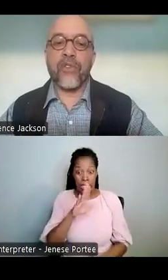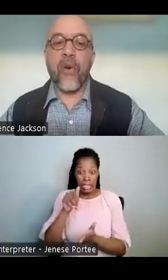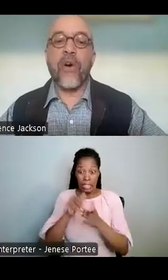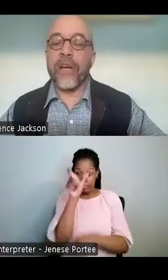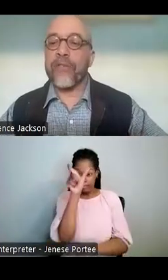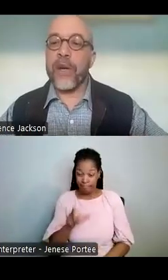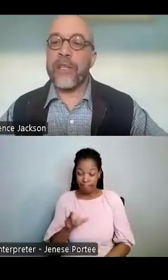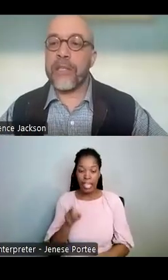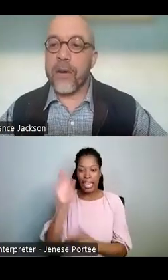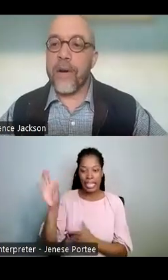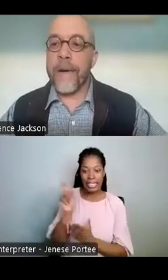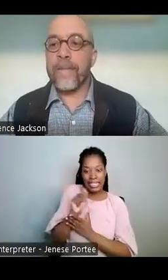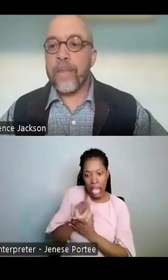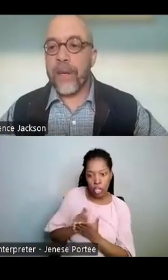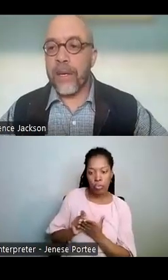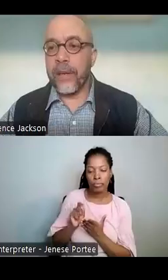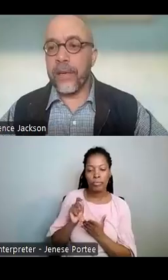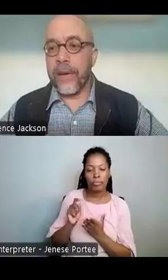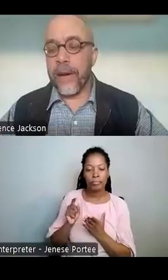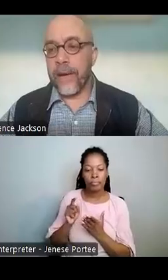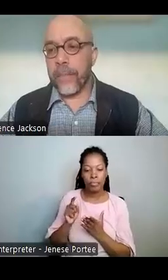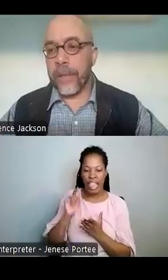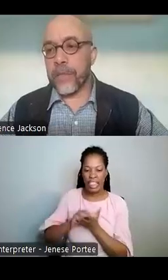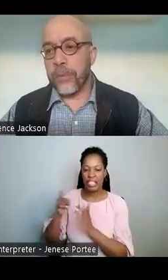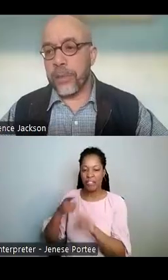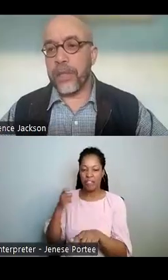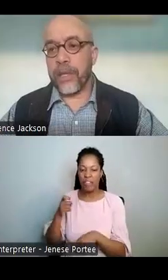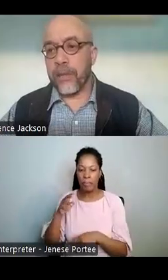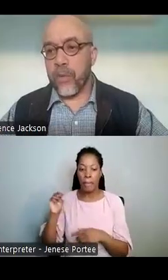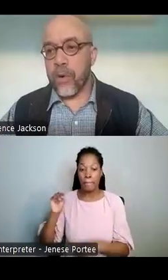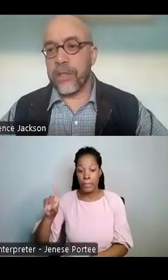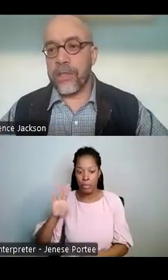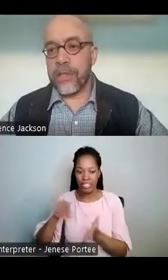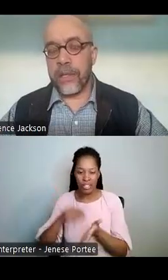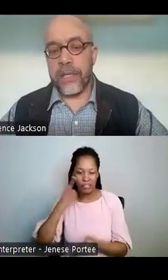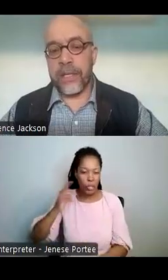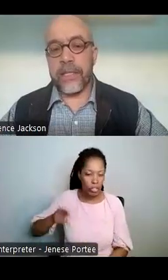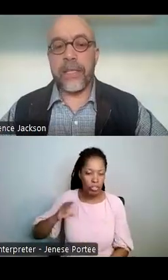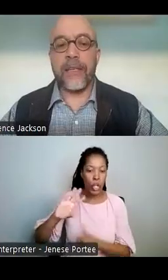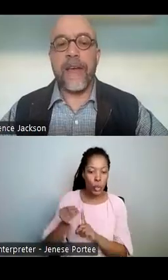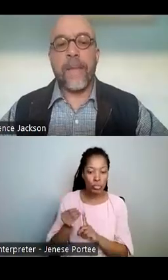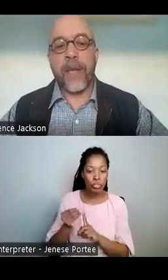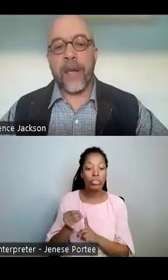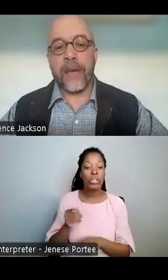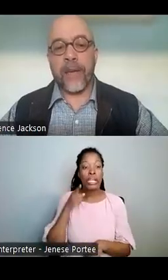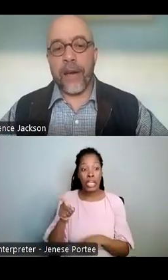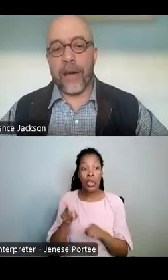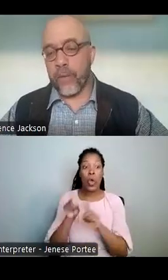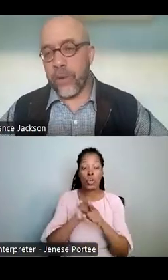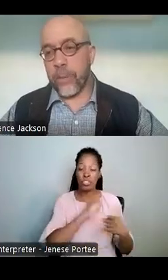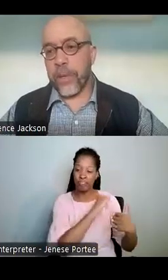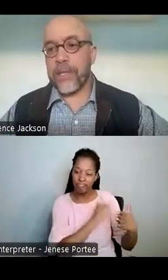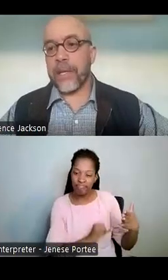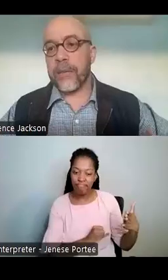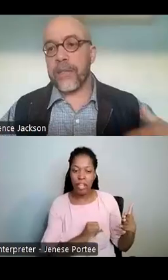a drawing of what he saw in Place Publique in New Orleans in 1818, and